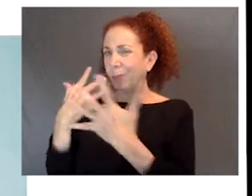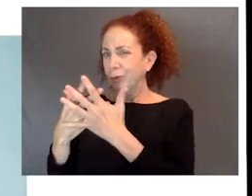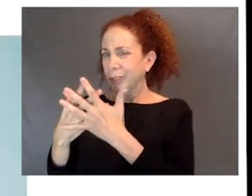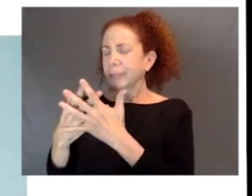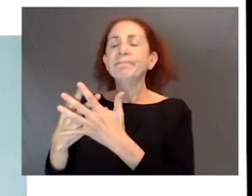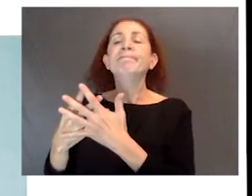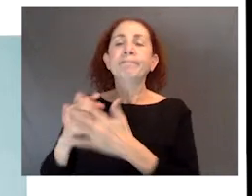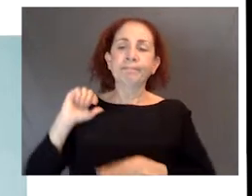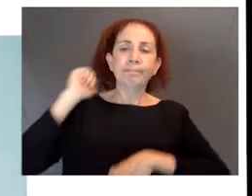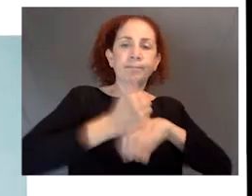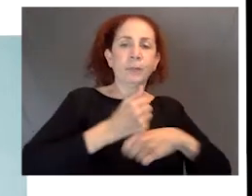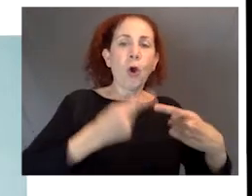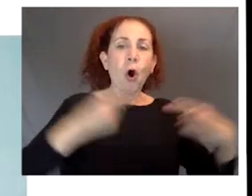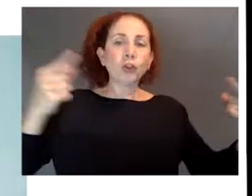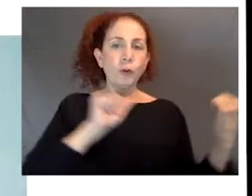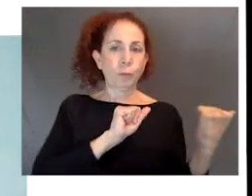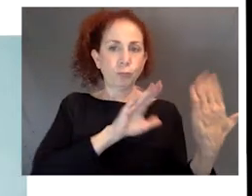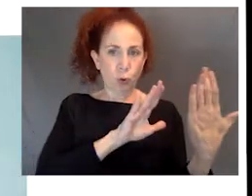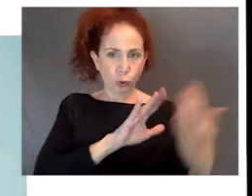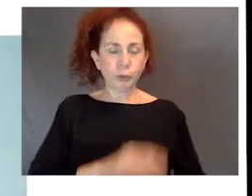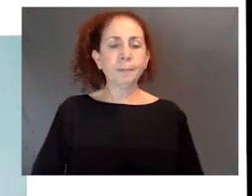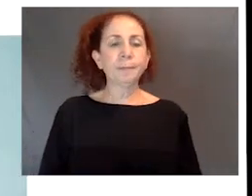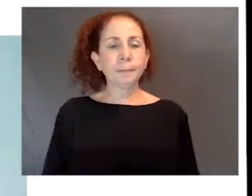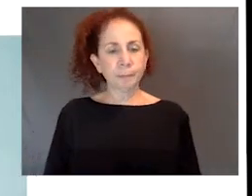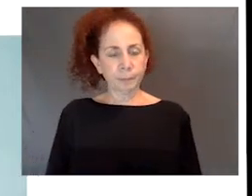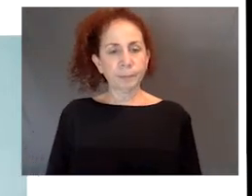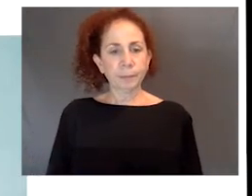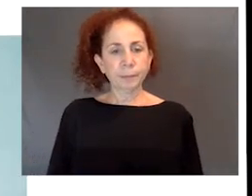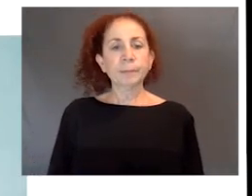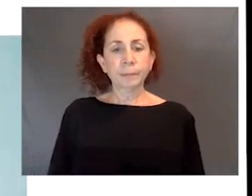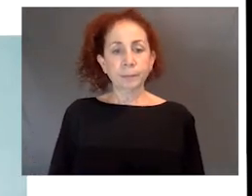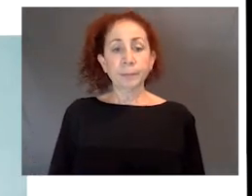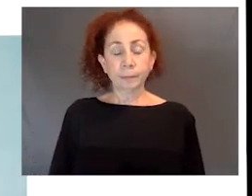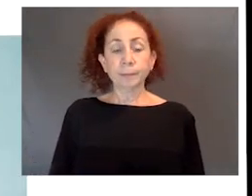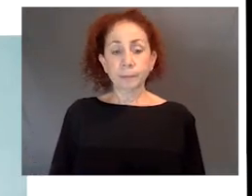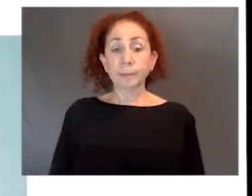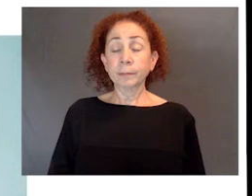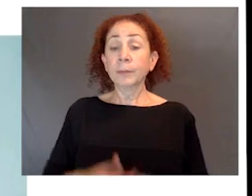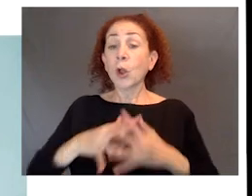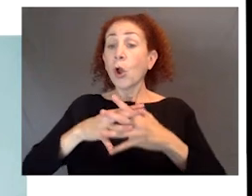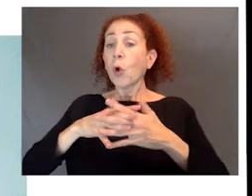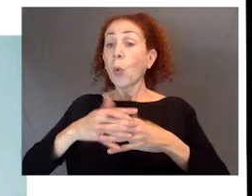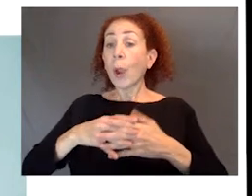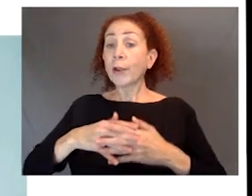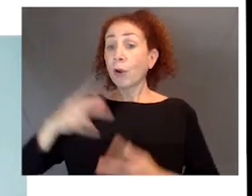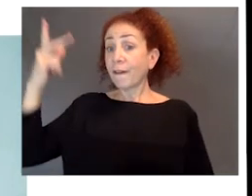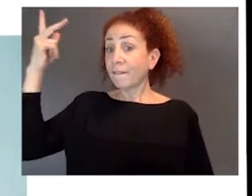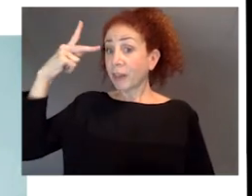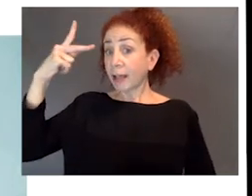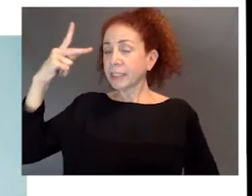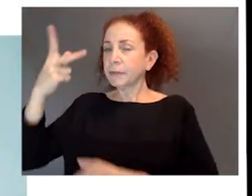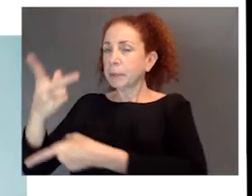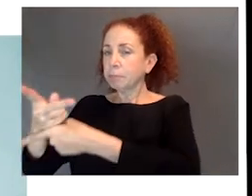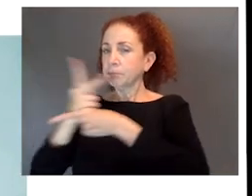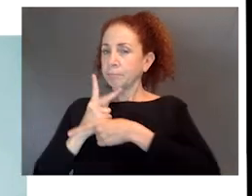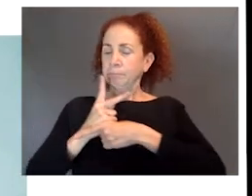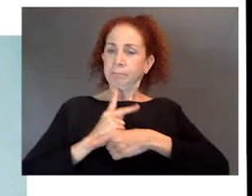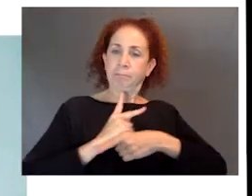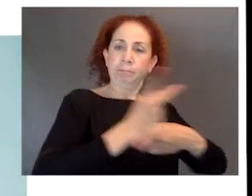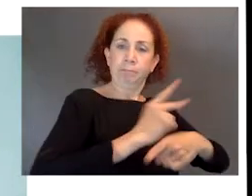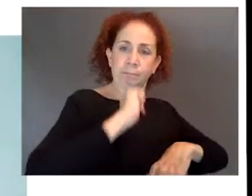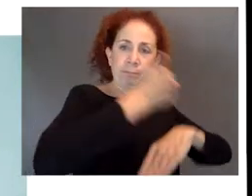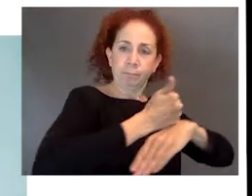and created an alternative approach to imprisonment. Taking inspiration from Quaker philosophy, the organization created